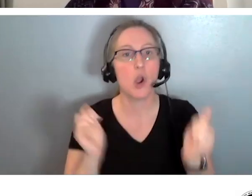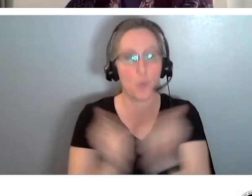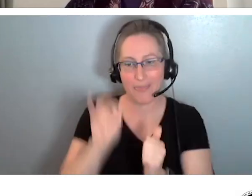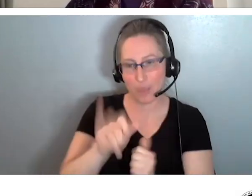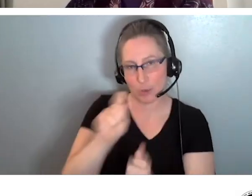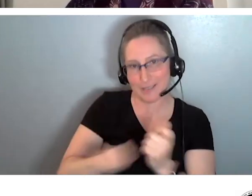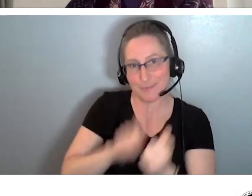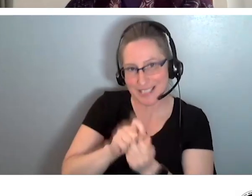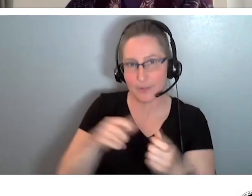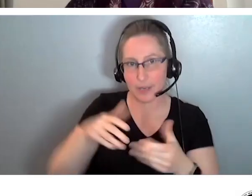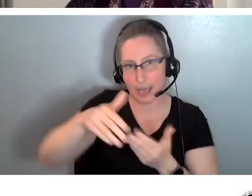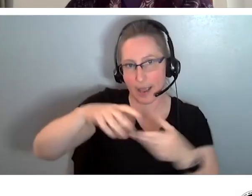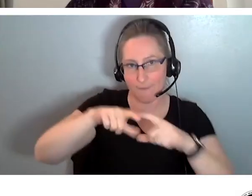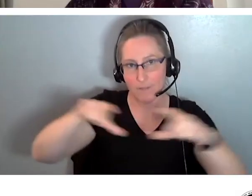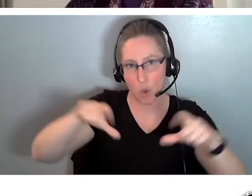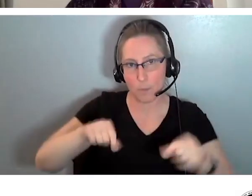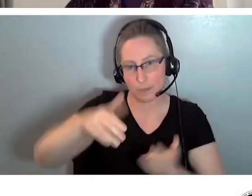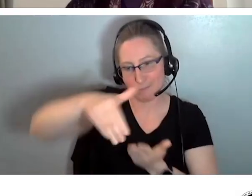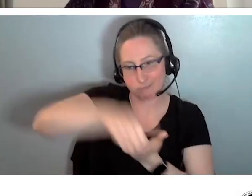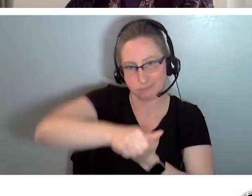then.